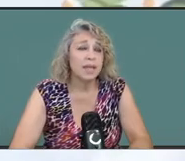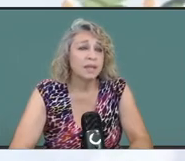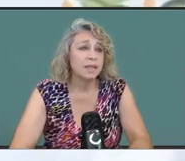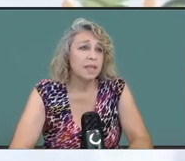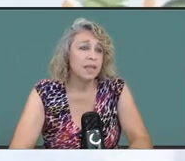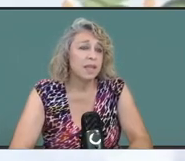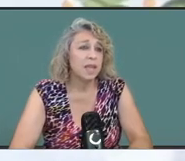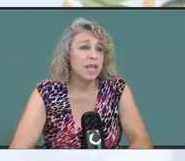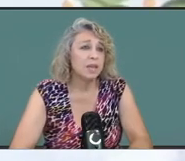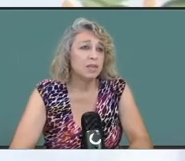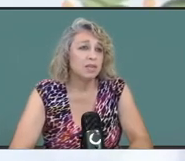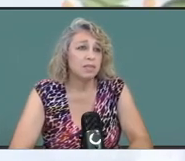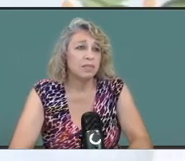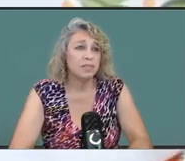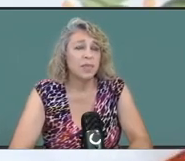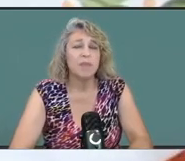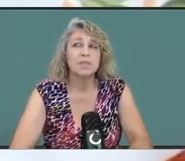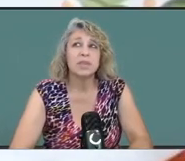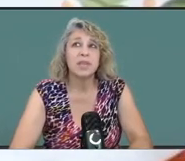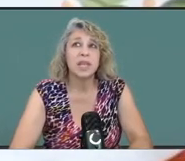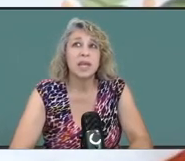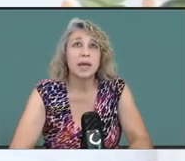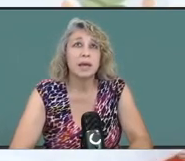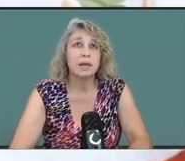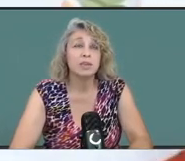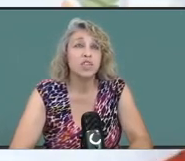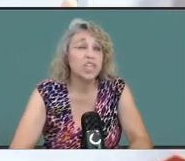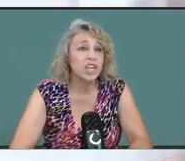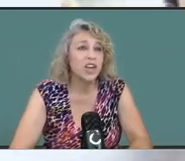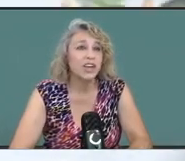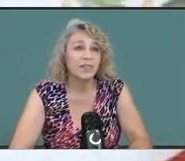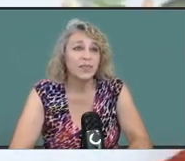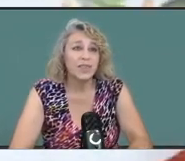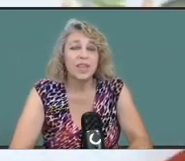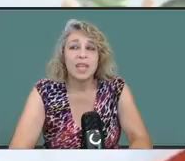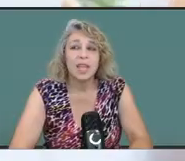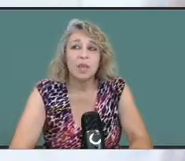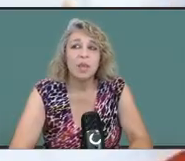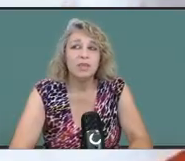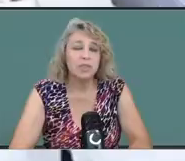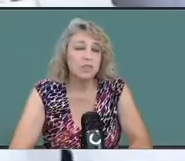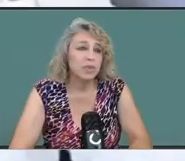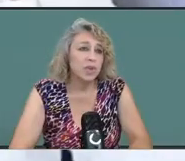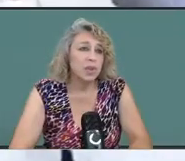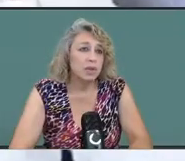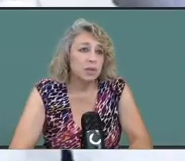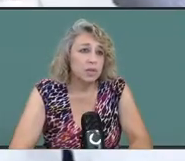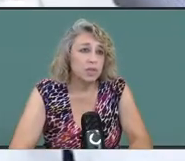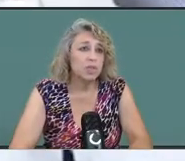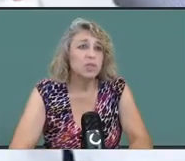We are like the eagle, I'm sorry, the chicken hawk. And we have to